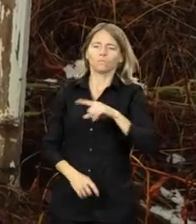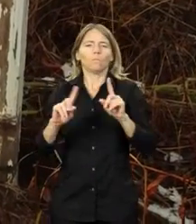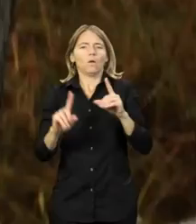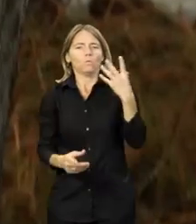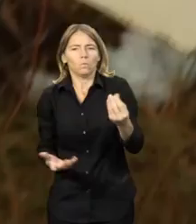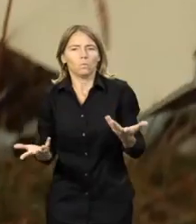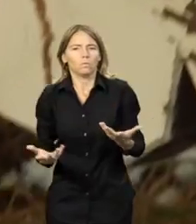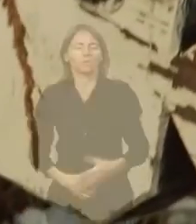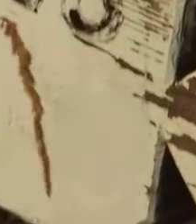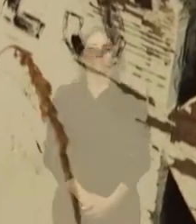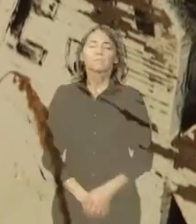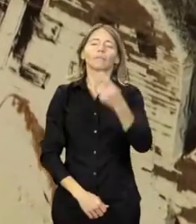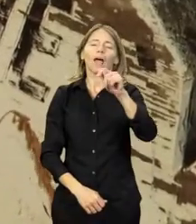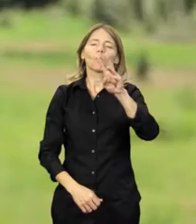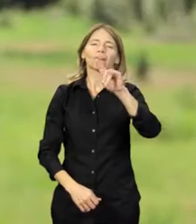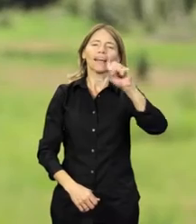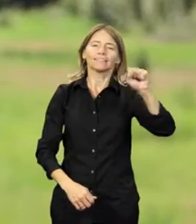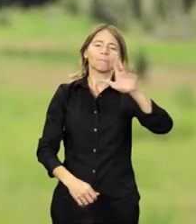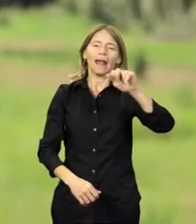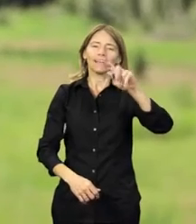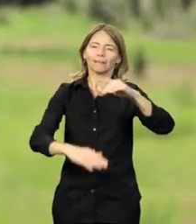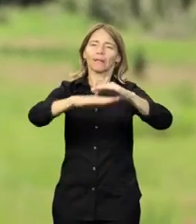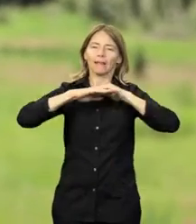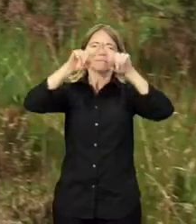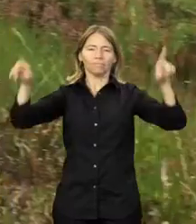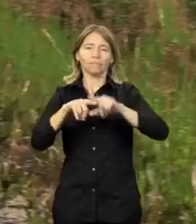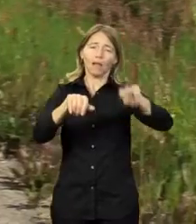How could this have happened? Where do we go from here?